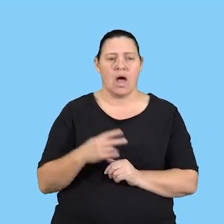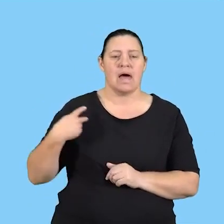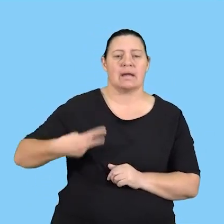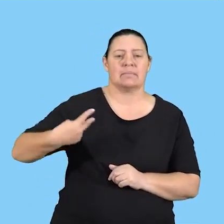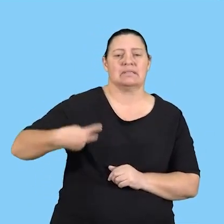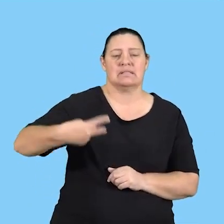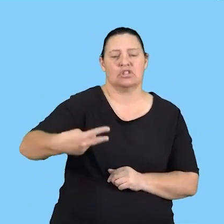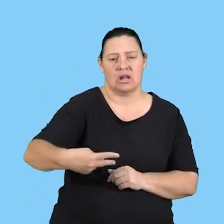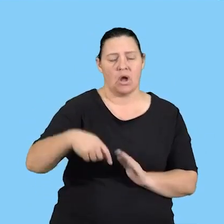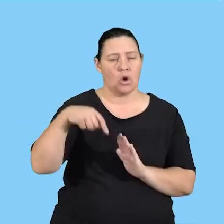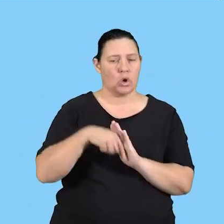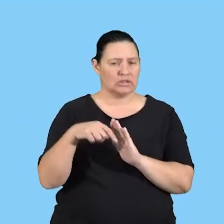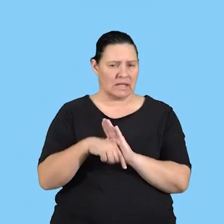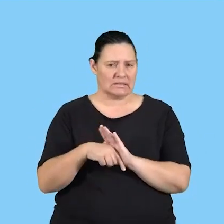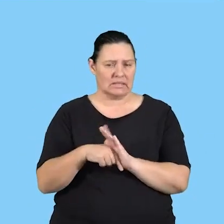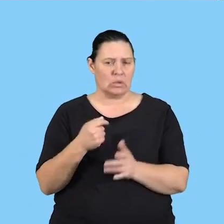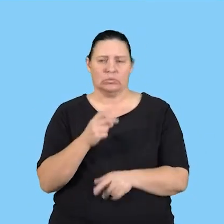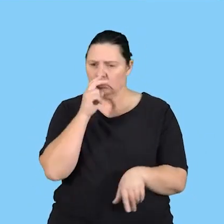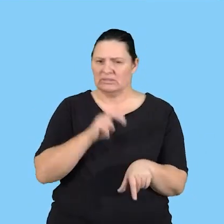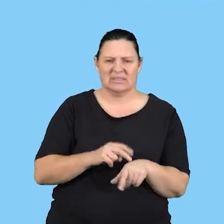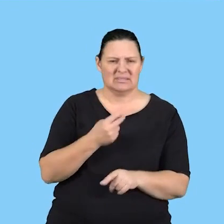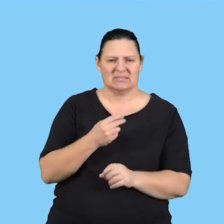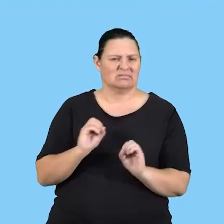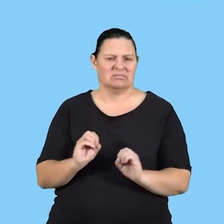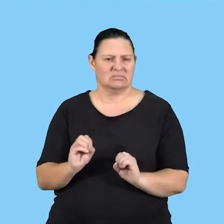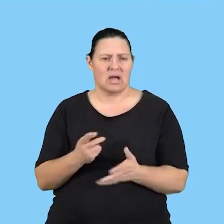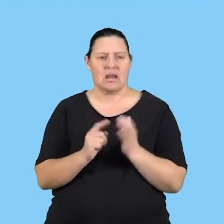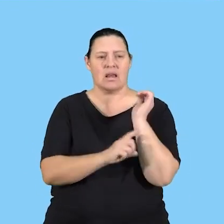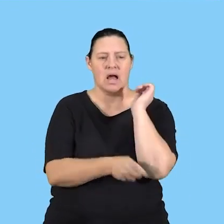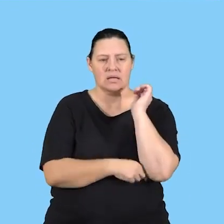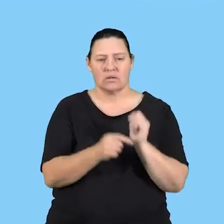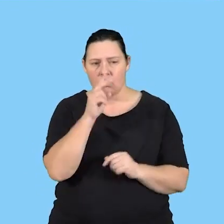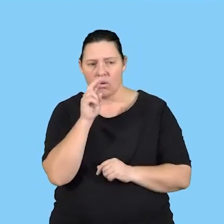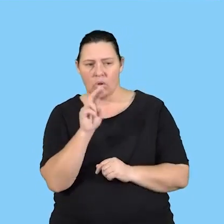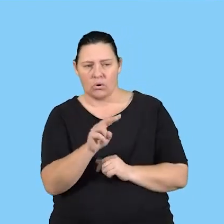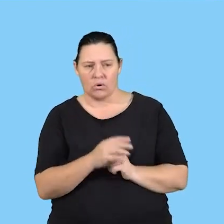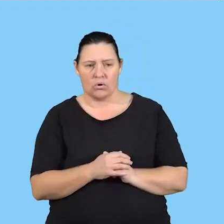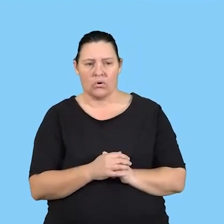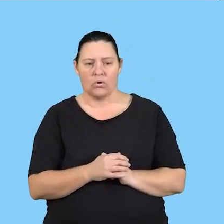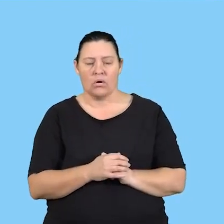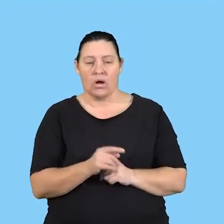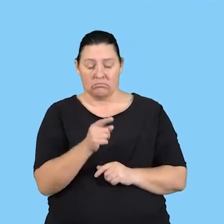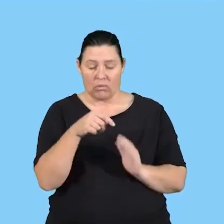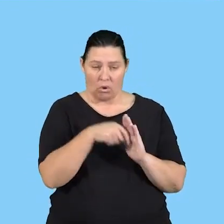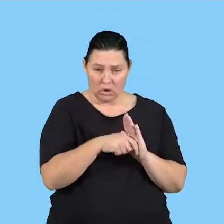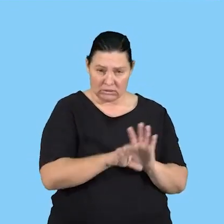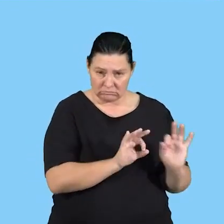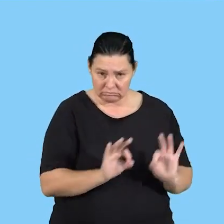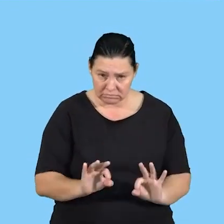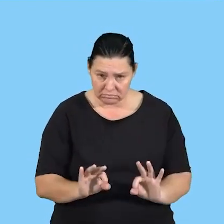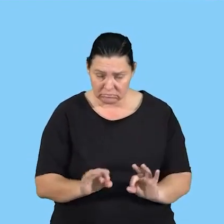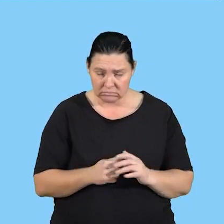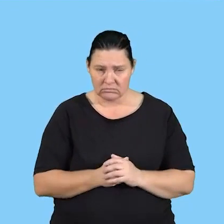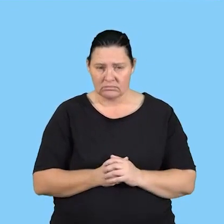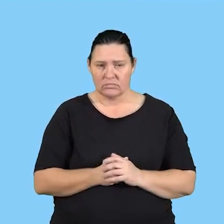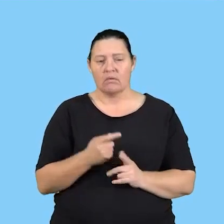of the content unnecessarily. And lastly, whether the content was appropriate. When